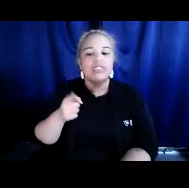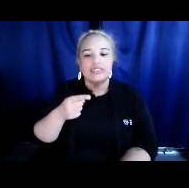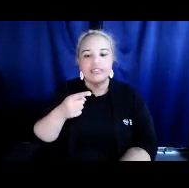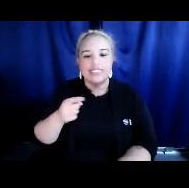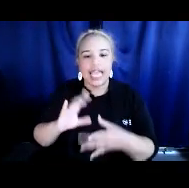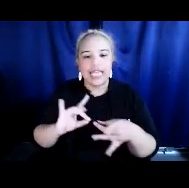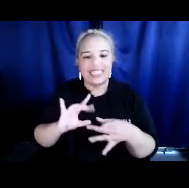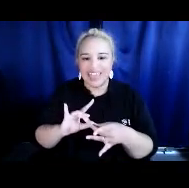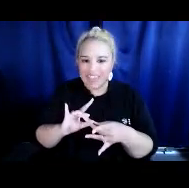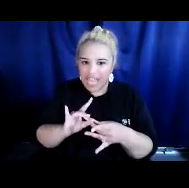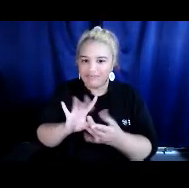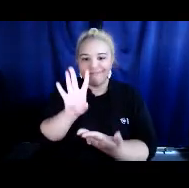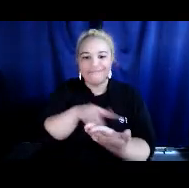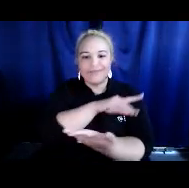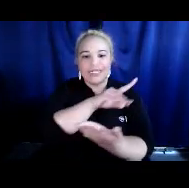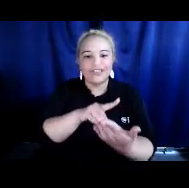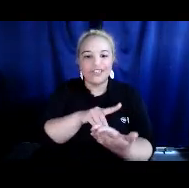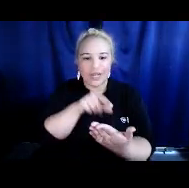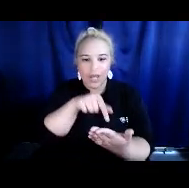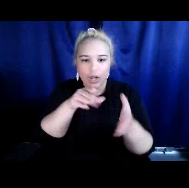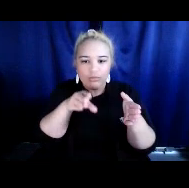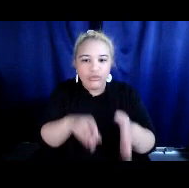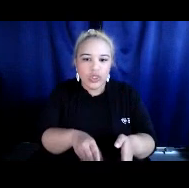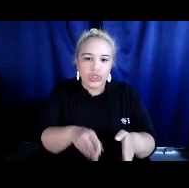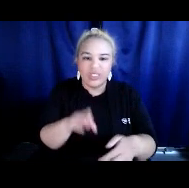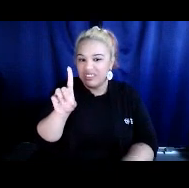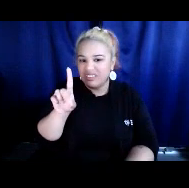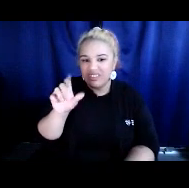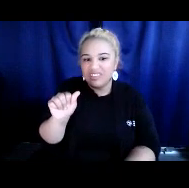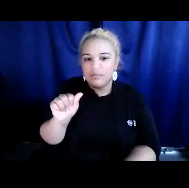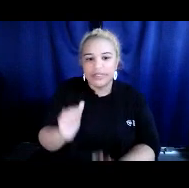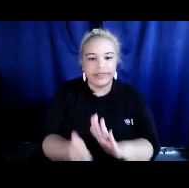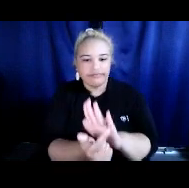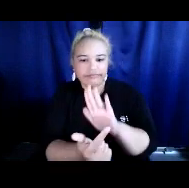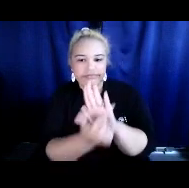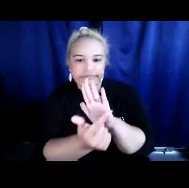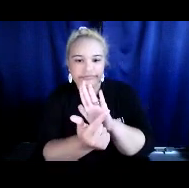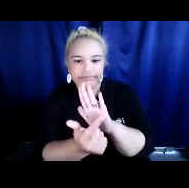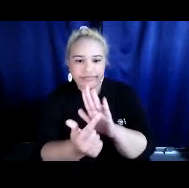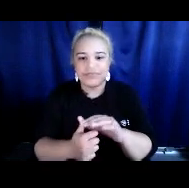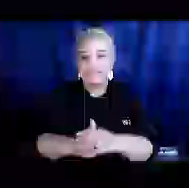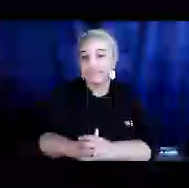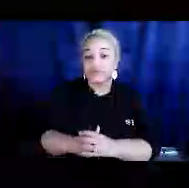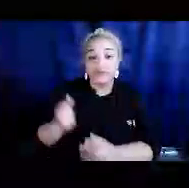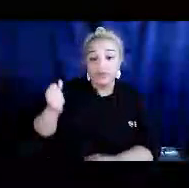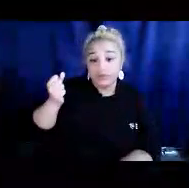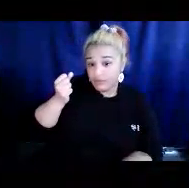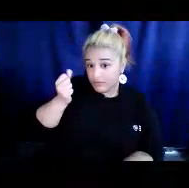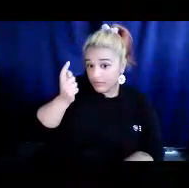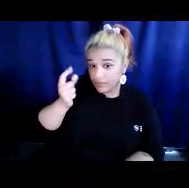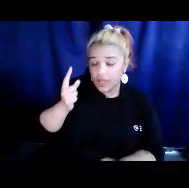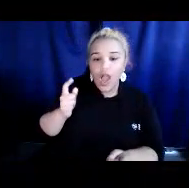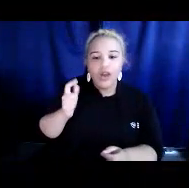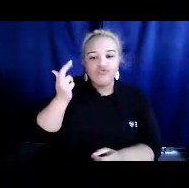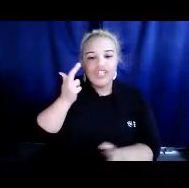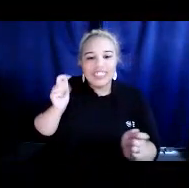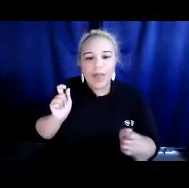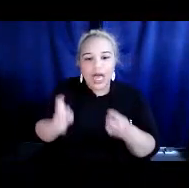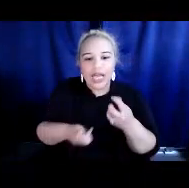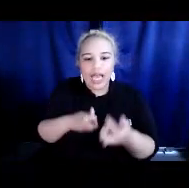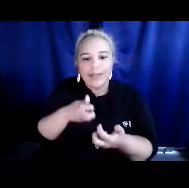and the Employer Assistance and Resource Network on Disability, also known as EARN, here are a few workplace barriers related to